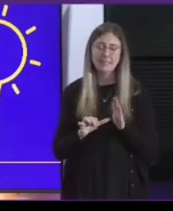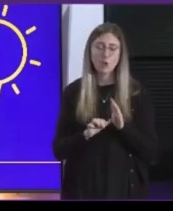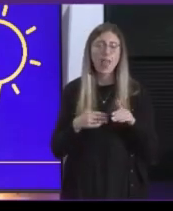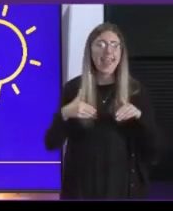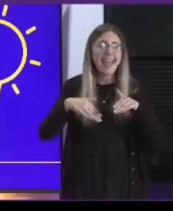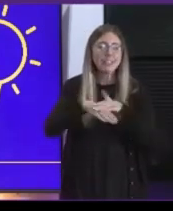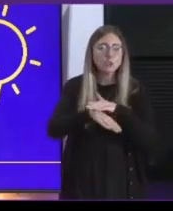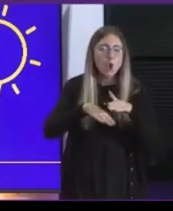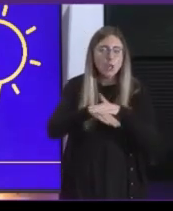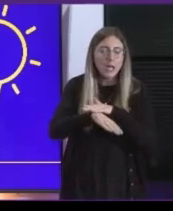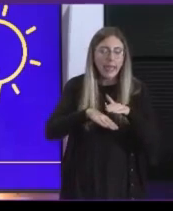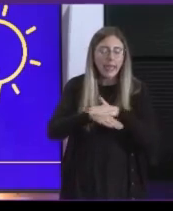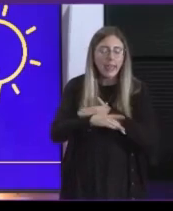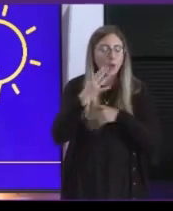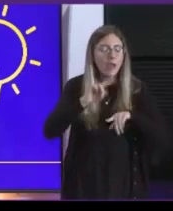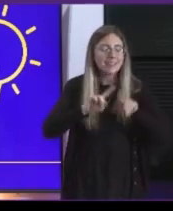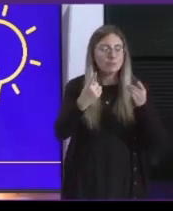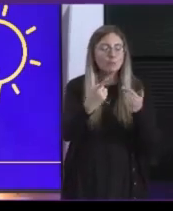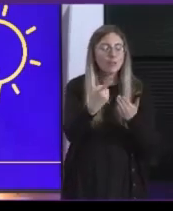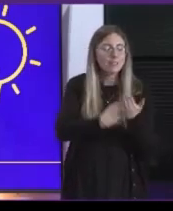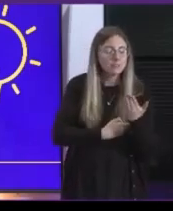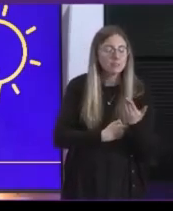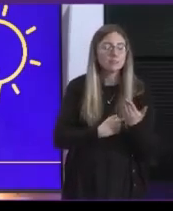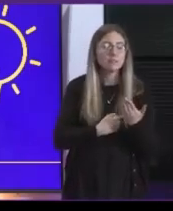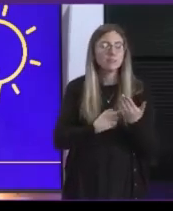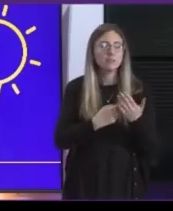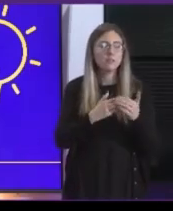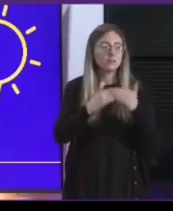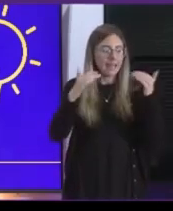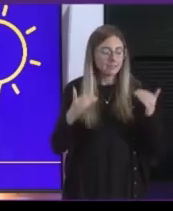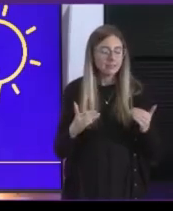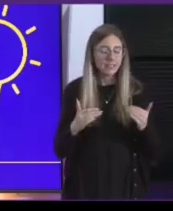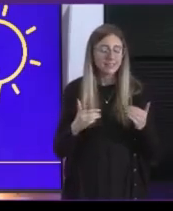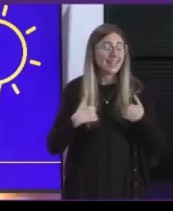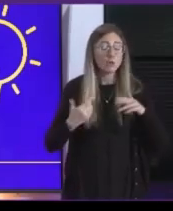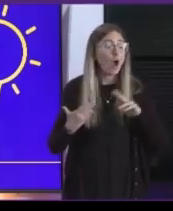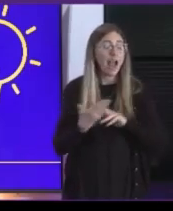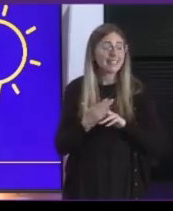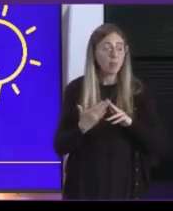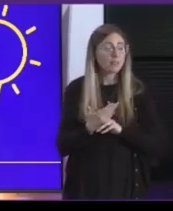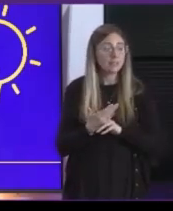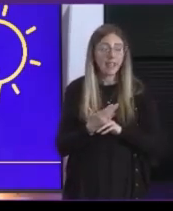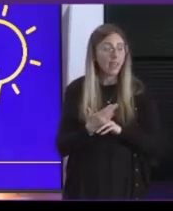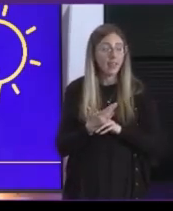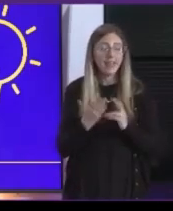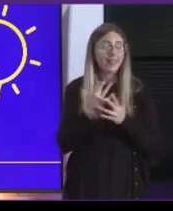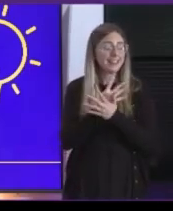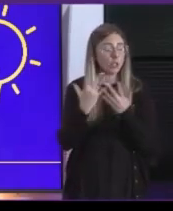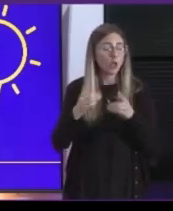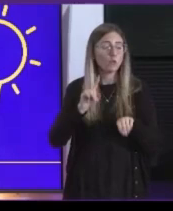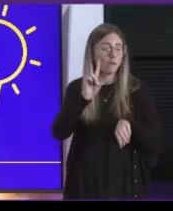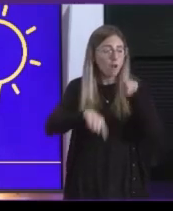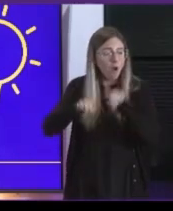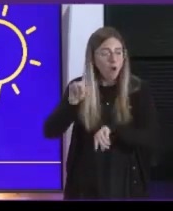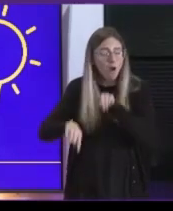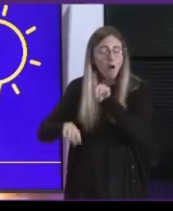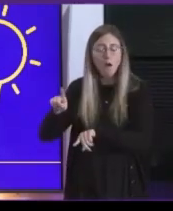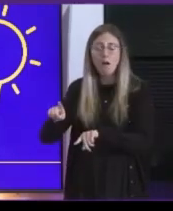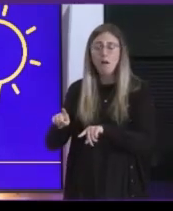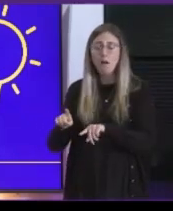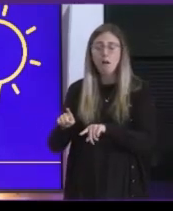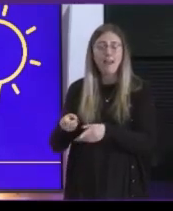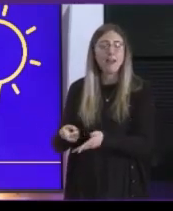you're looking at a lot of different regulations. And this isn't specific to accessibility. We are seeing a tidal wave of regulation coming in.